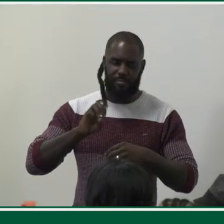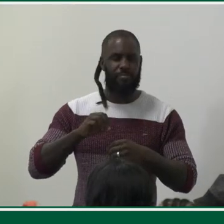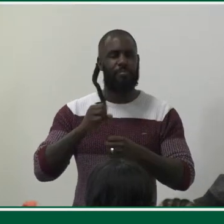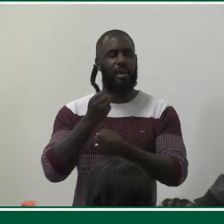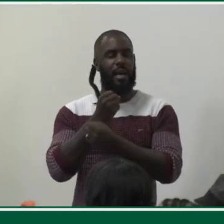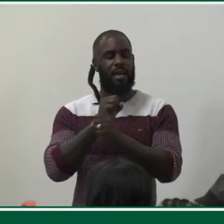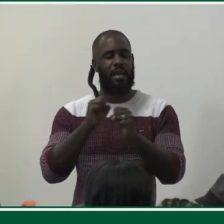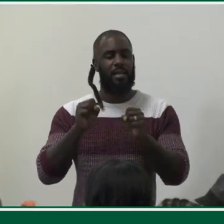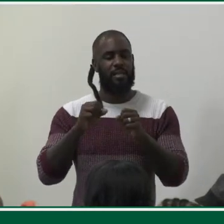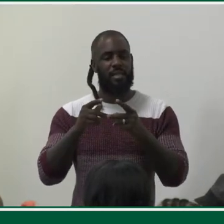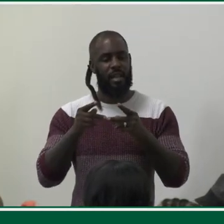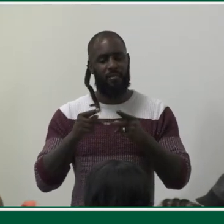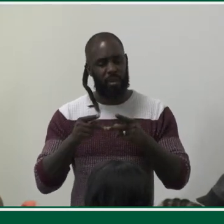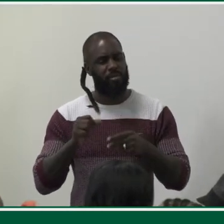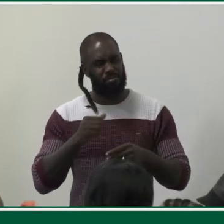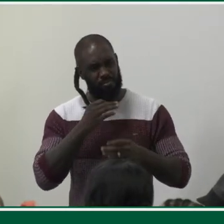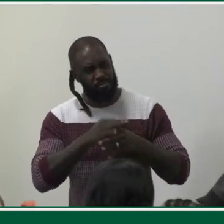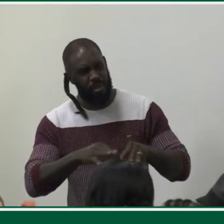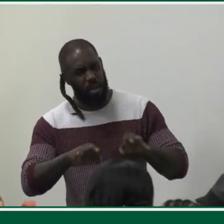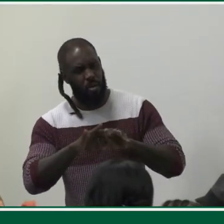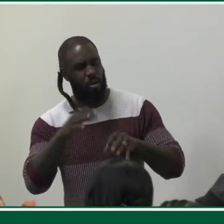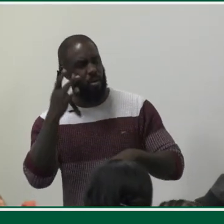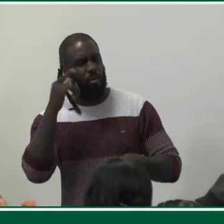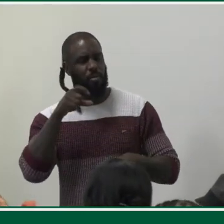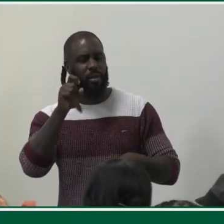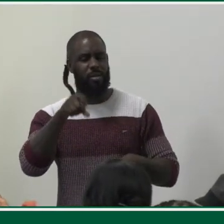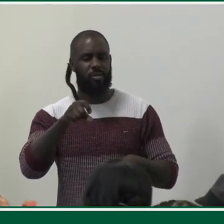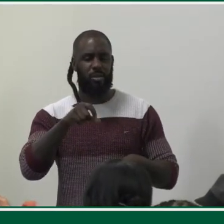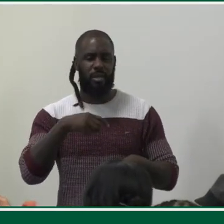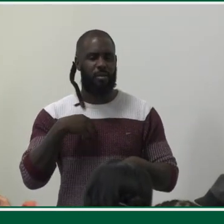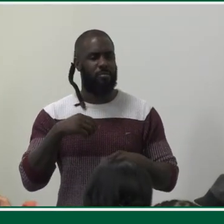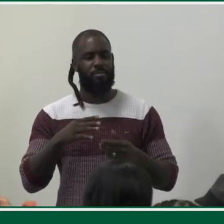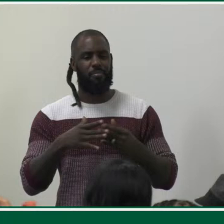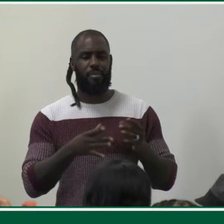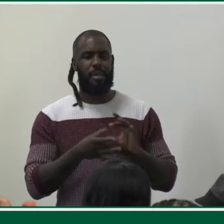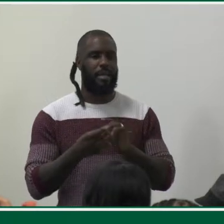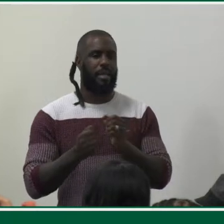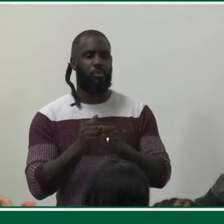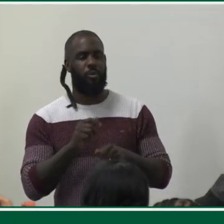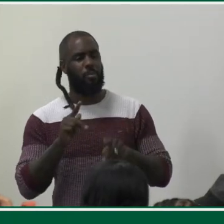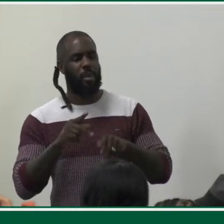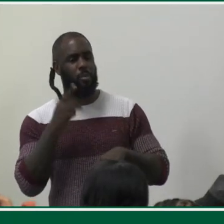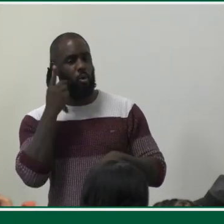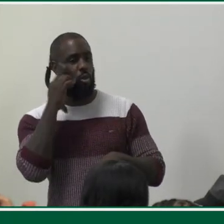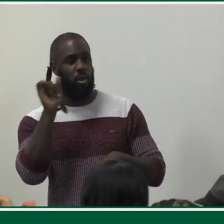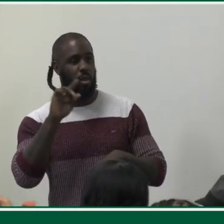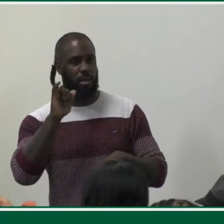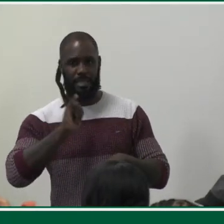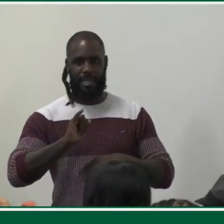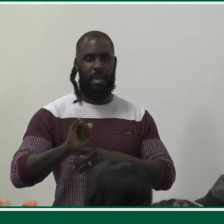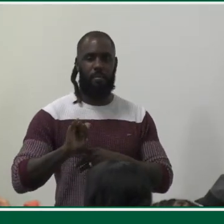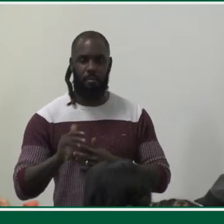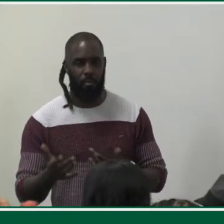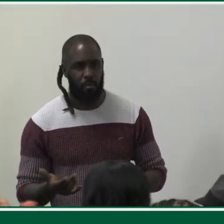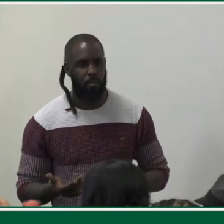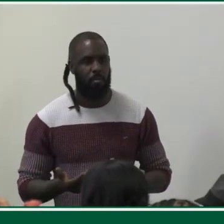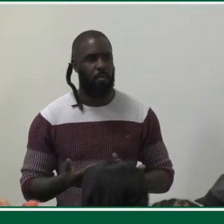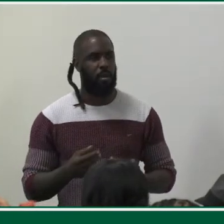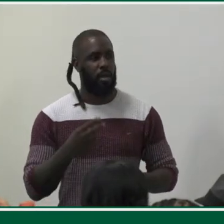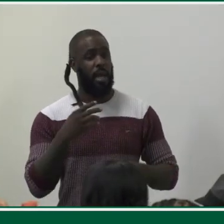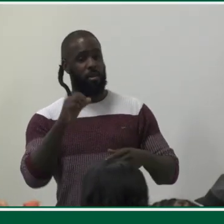students, because at some point in time, you have to be able to be in community with people who look like you, understand you, and want to see you inherently